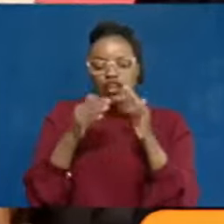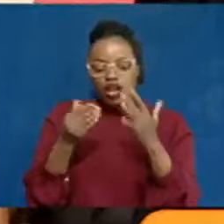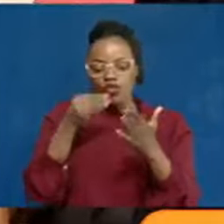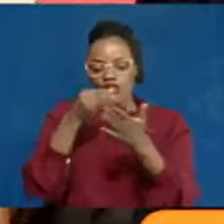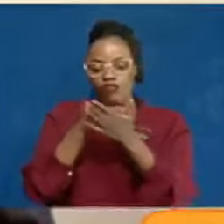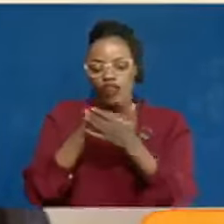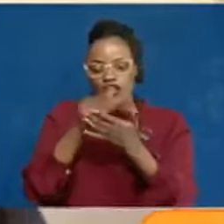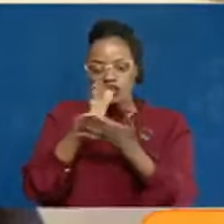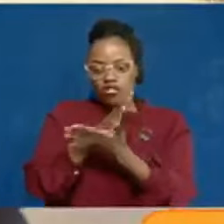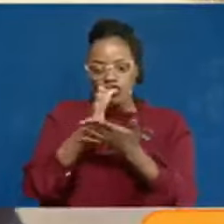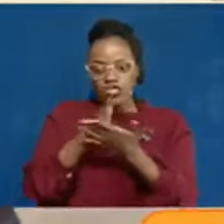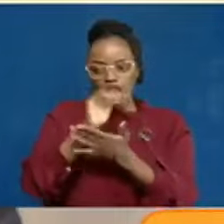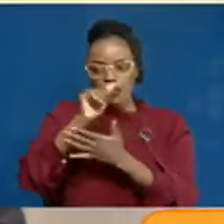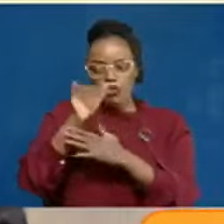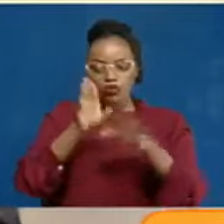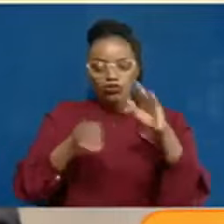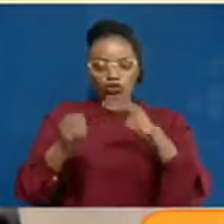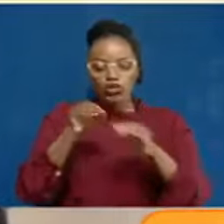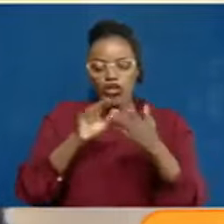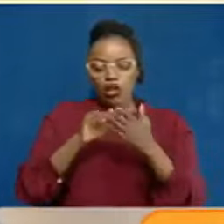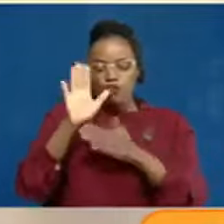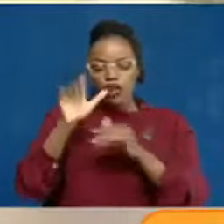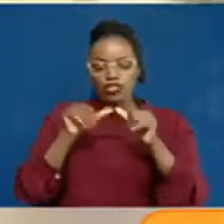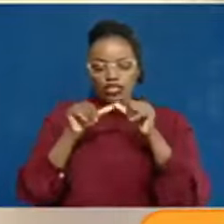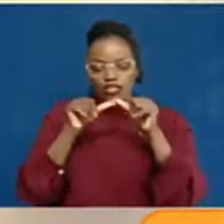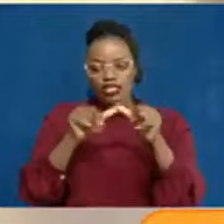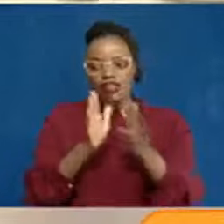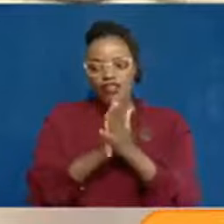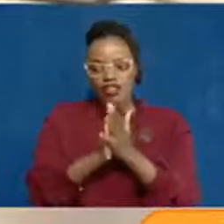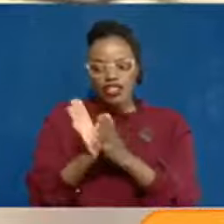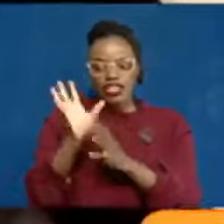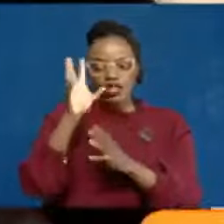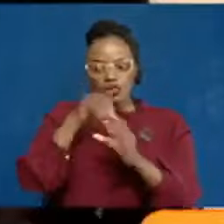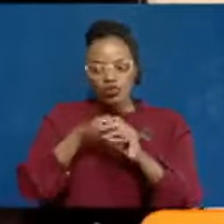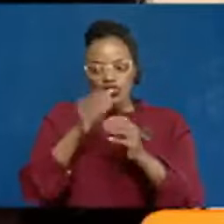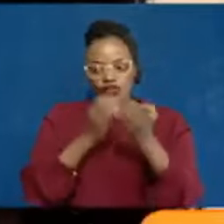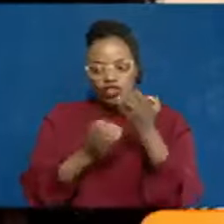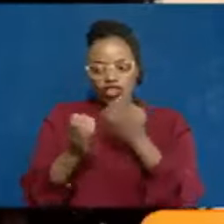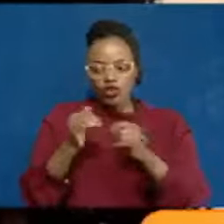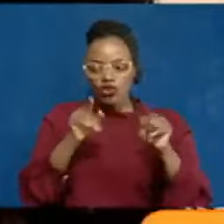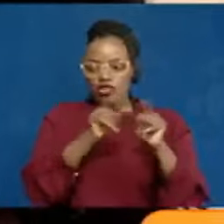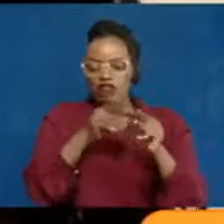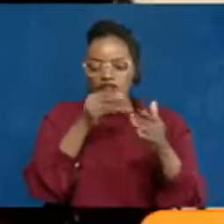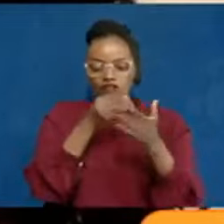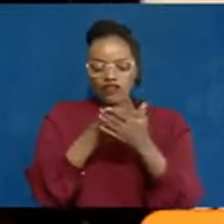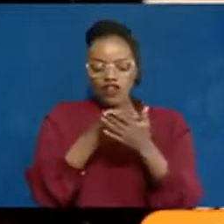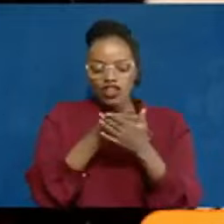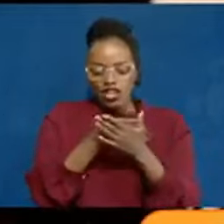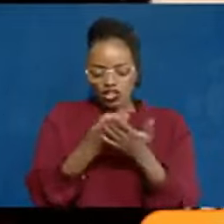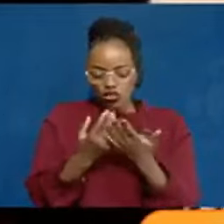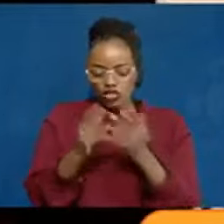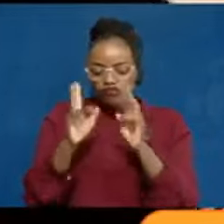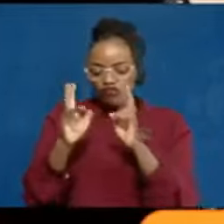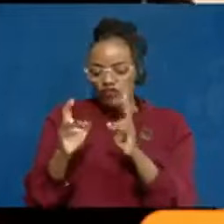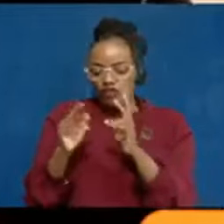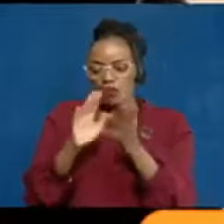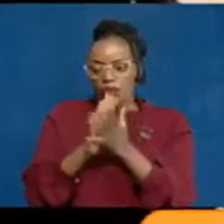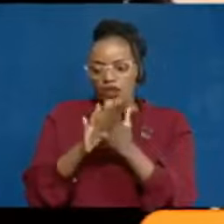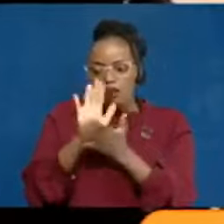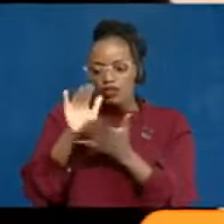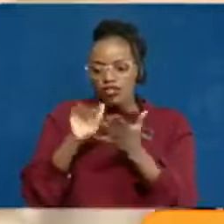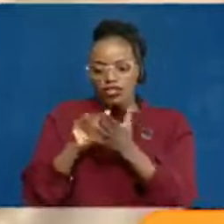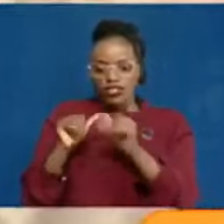financial sector can contribute to a more sustainable and inclusive economy, even as financial muscle remains at the center of